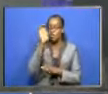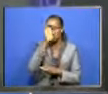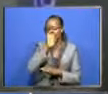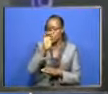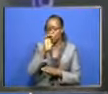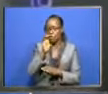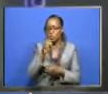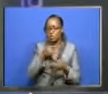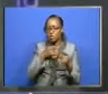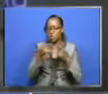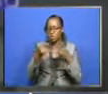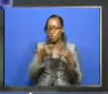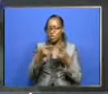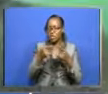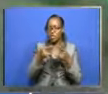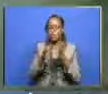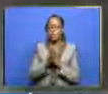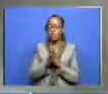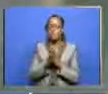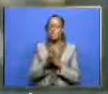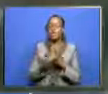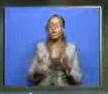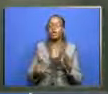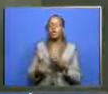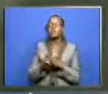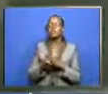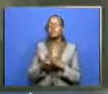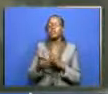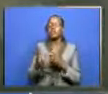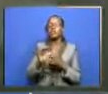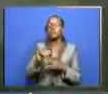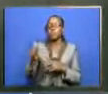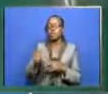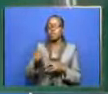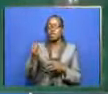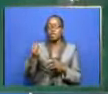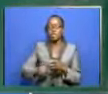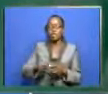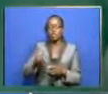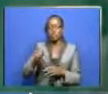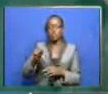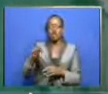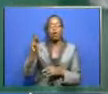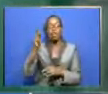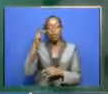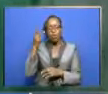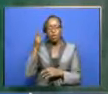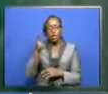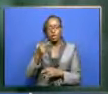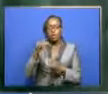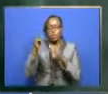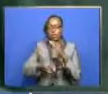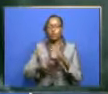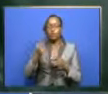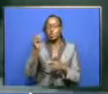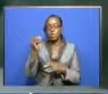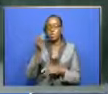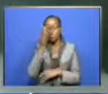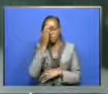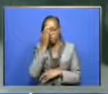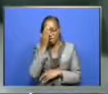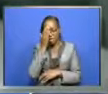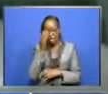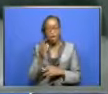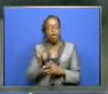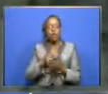disease. South Korea has now managed to keep coronavirus cases below 200 for a week. Israel has begun a week-long campaign